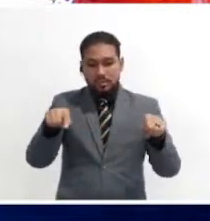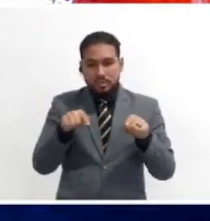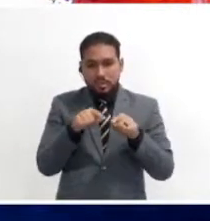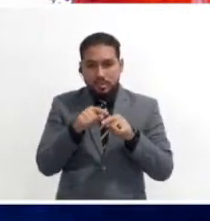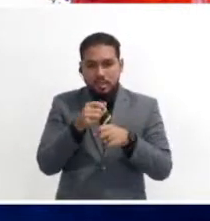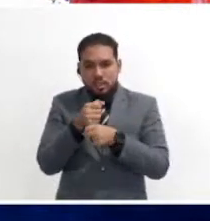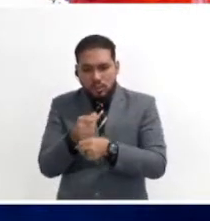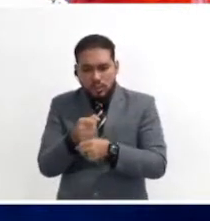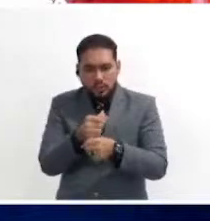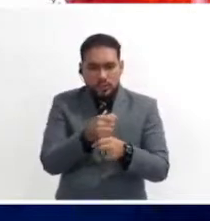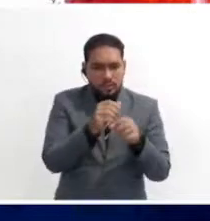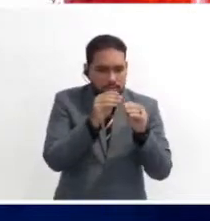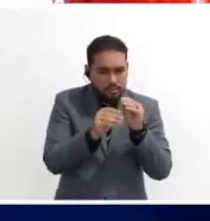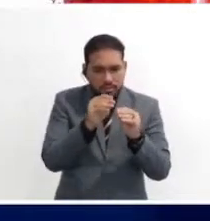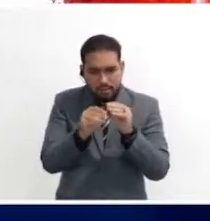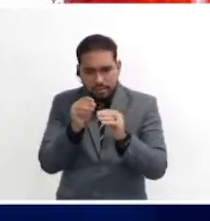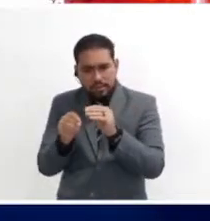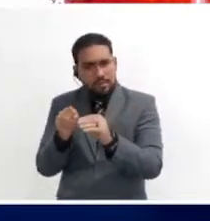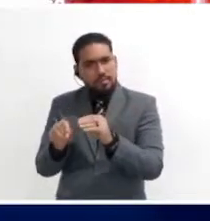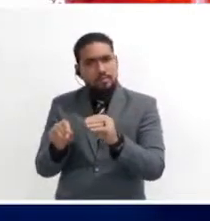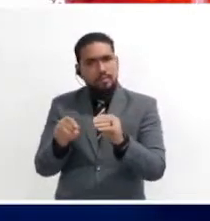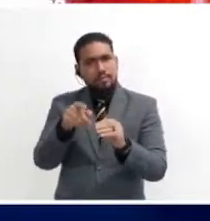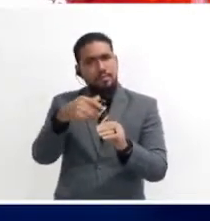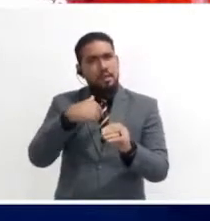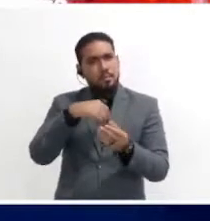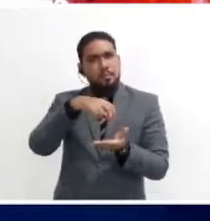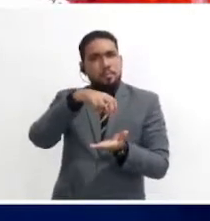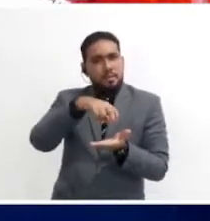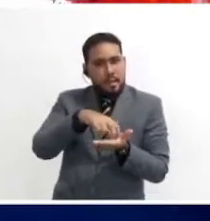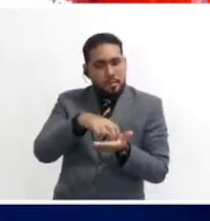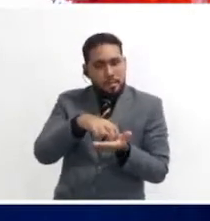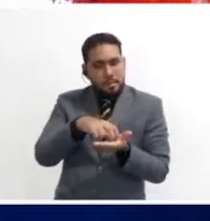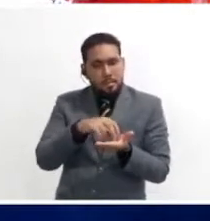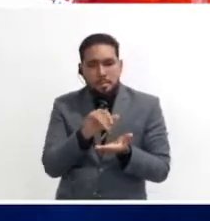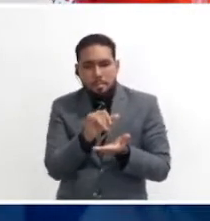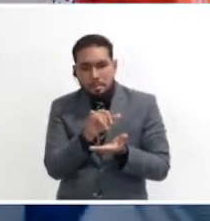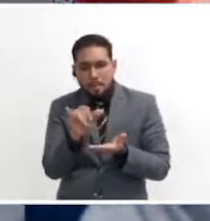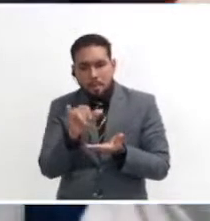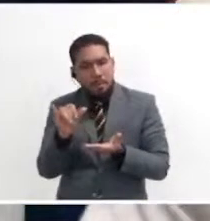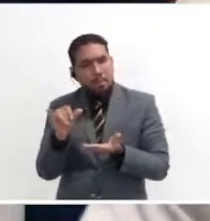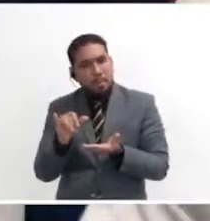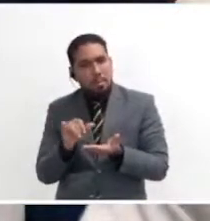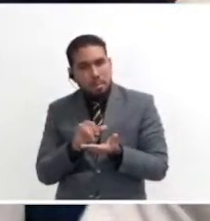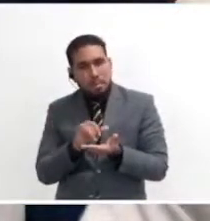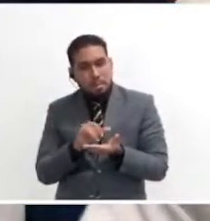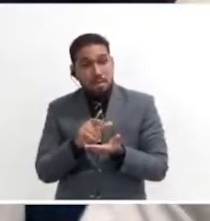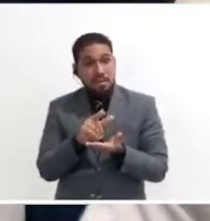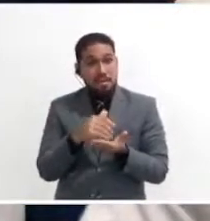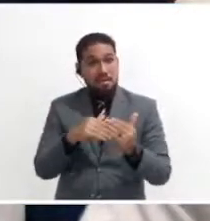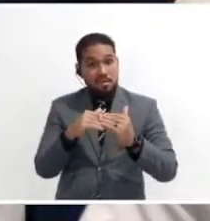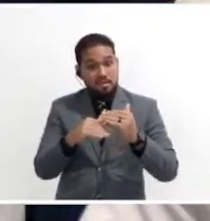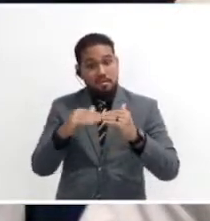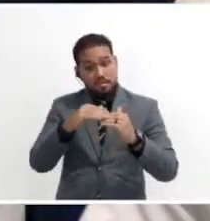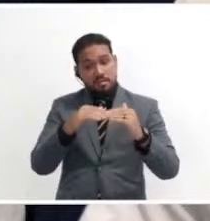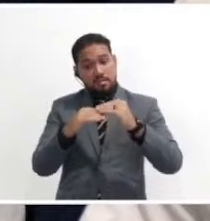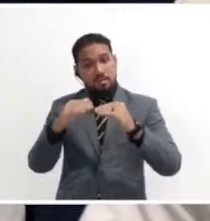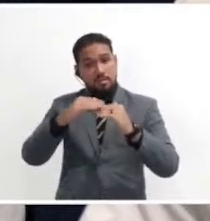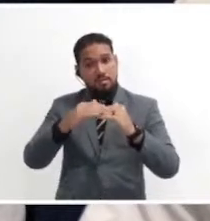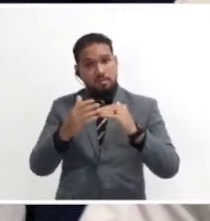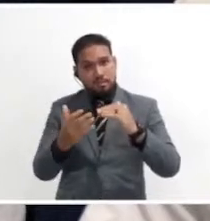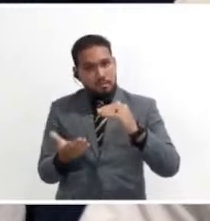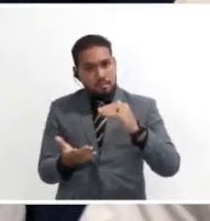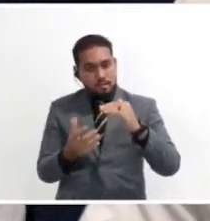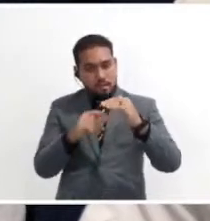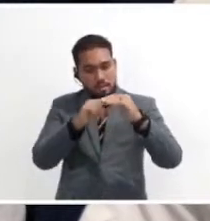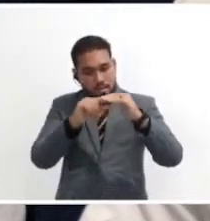have some chips that are the same size being stacked on top of each other. So the material has been designed so that when you do the die